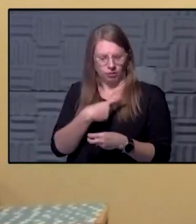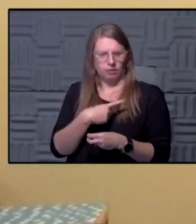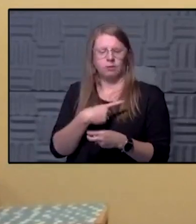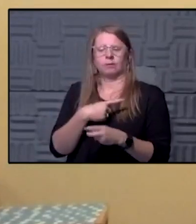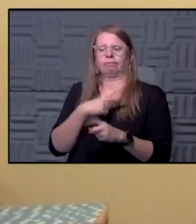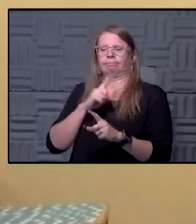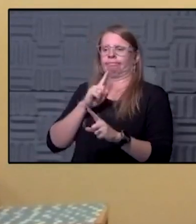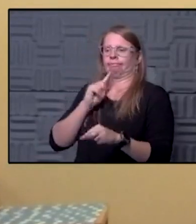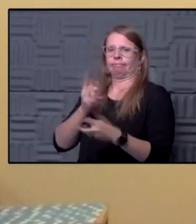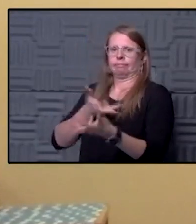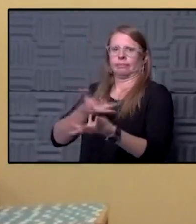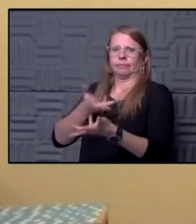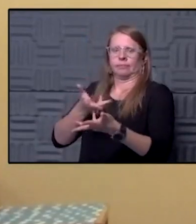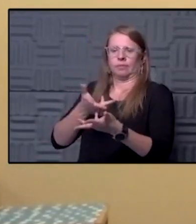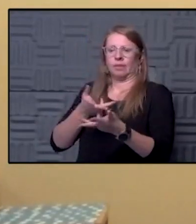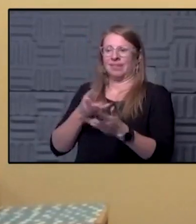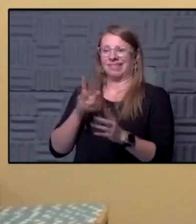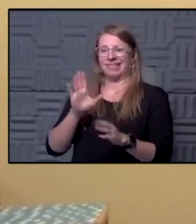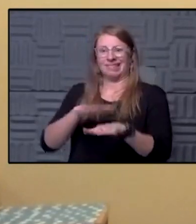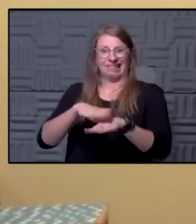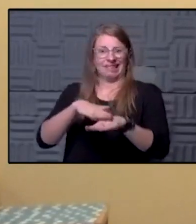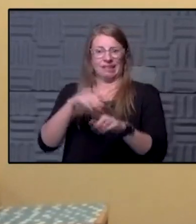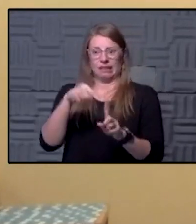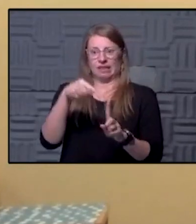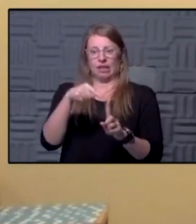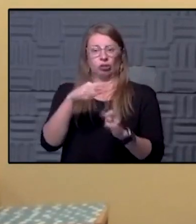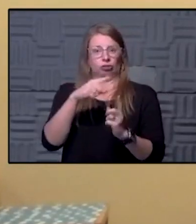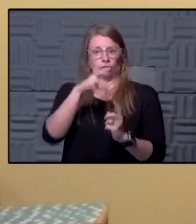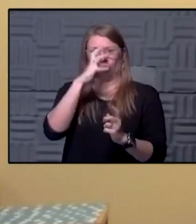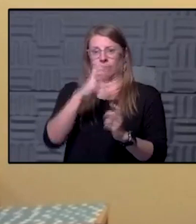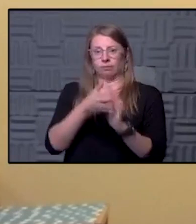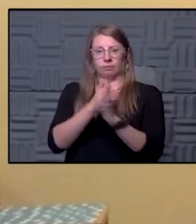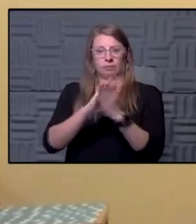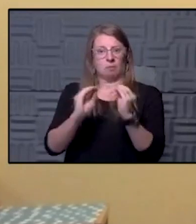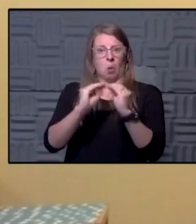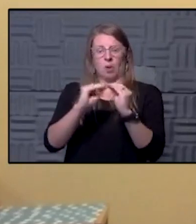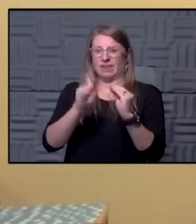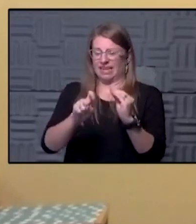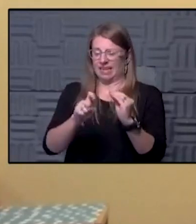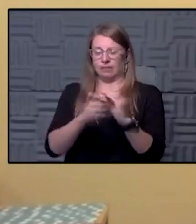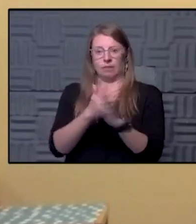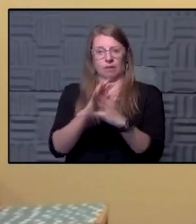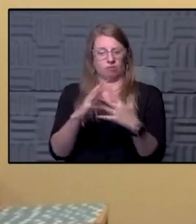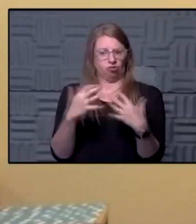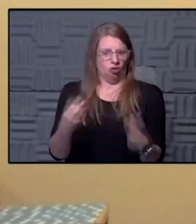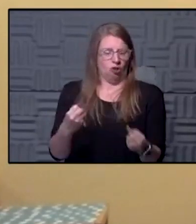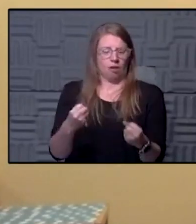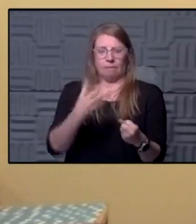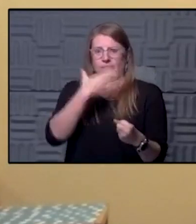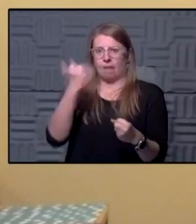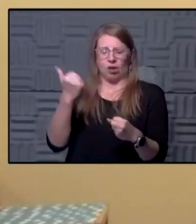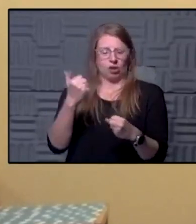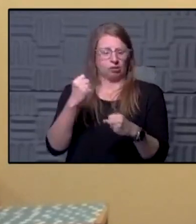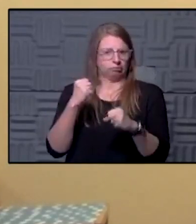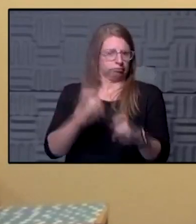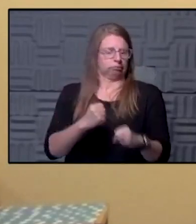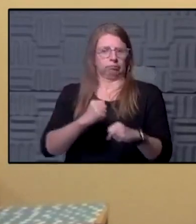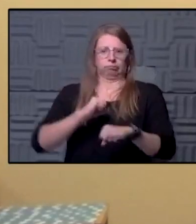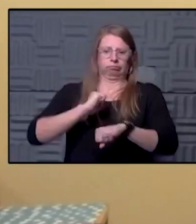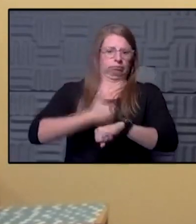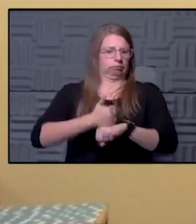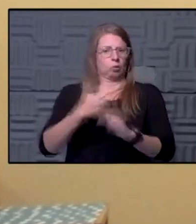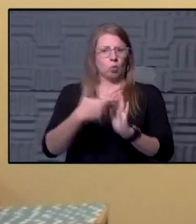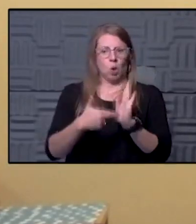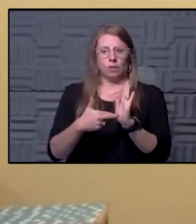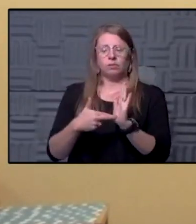of the places where we needed to get, tougher, and we needed to be stronger and better at the health department. And I think that